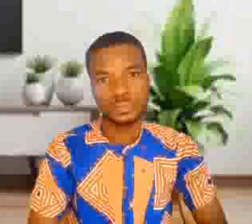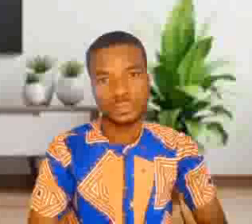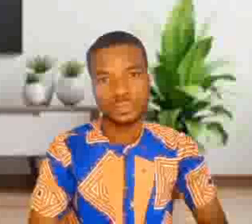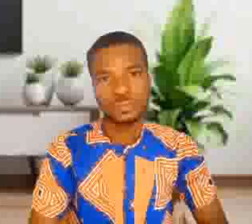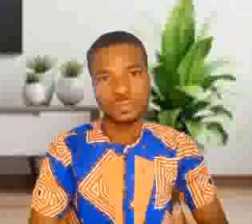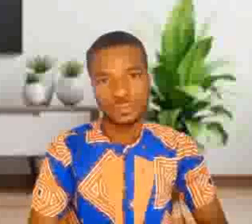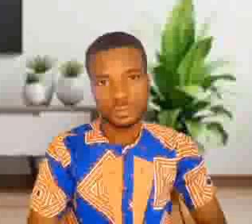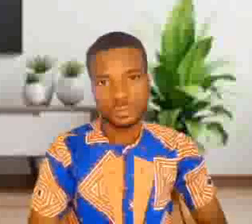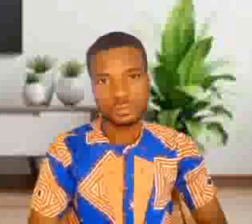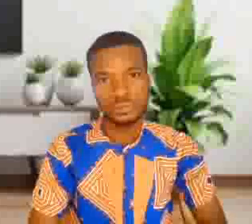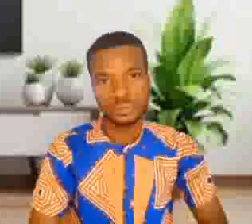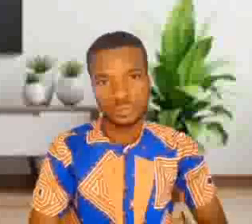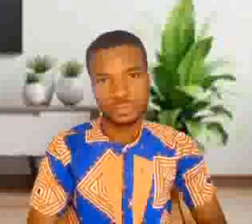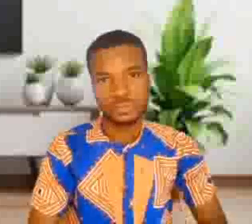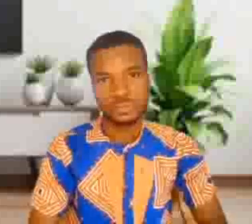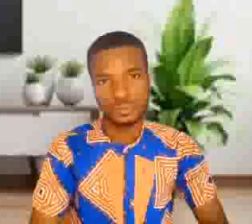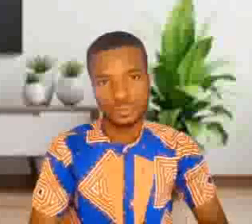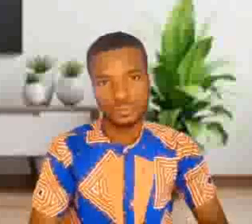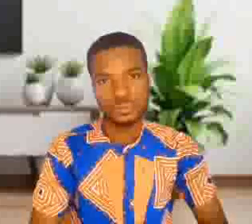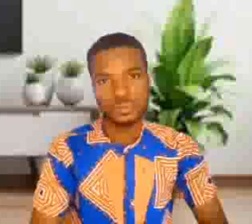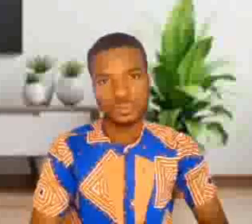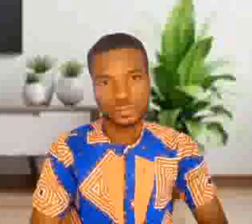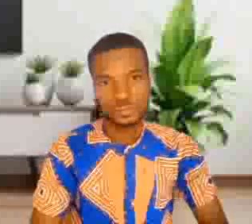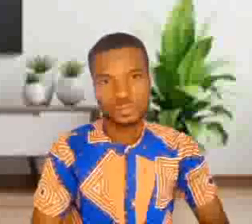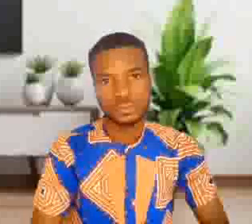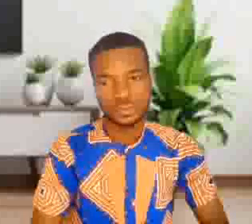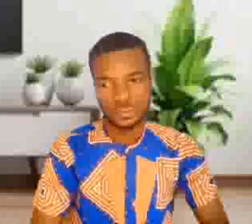enlarging your capacity for dominion.